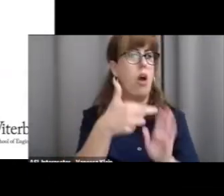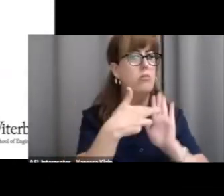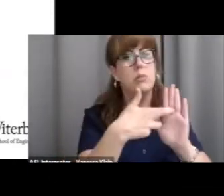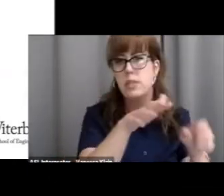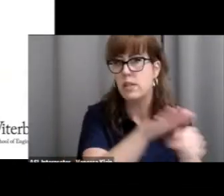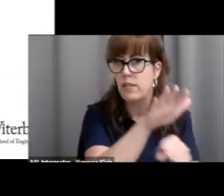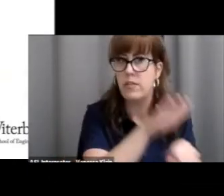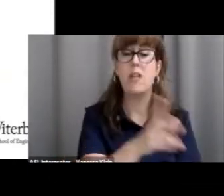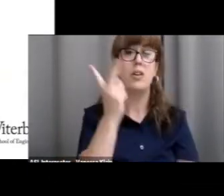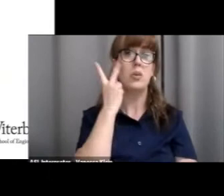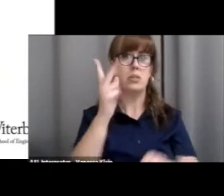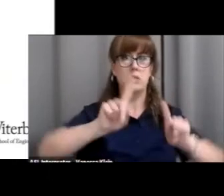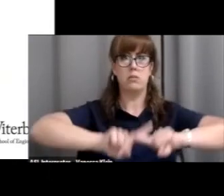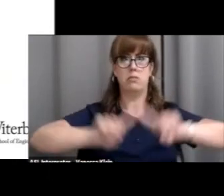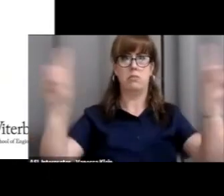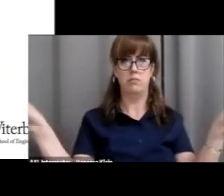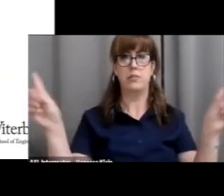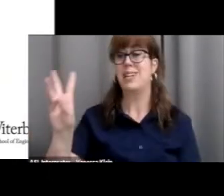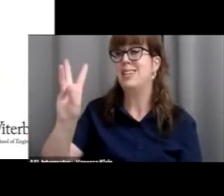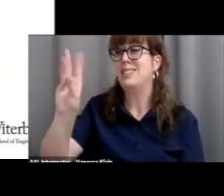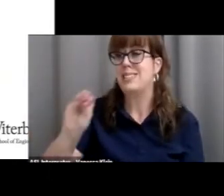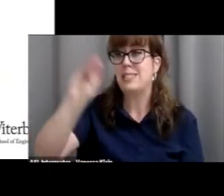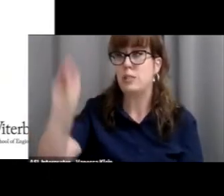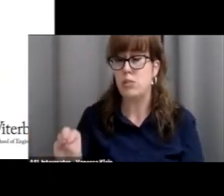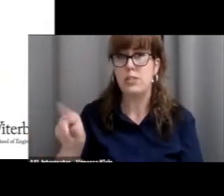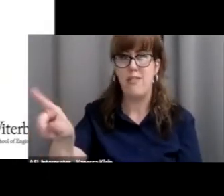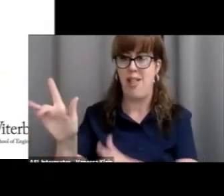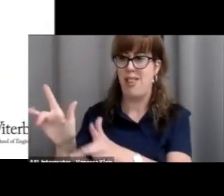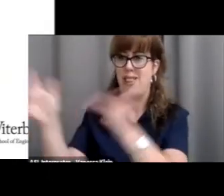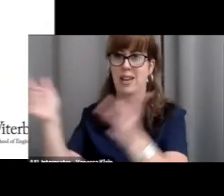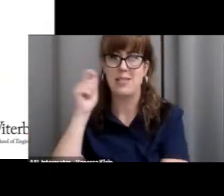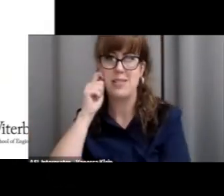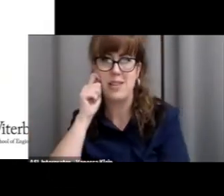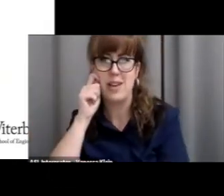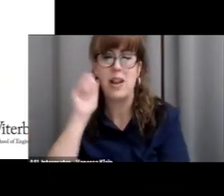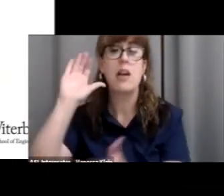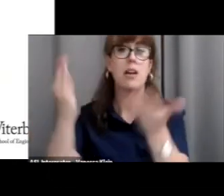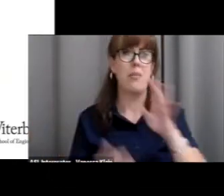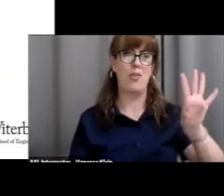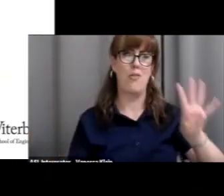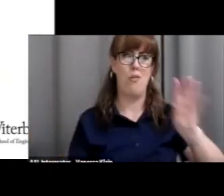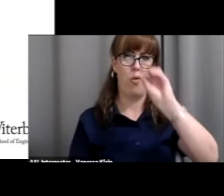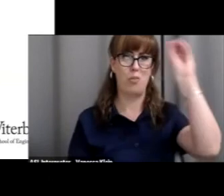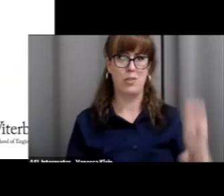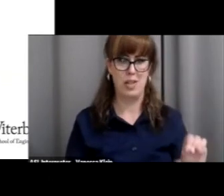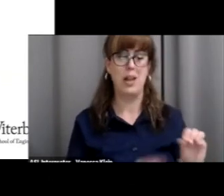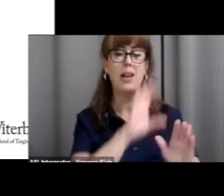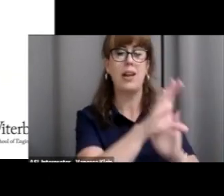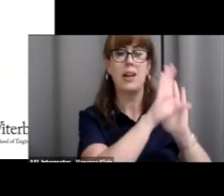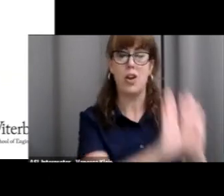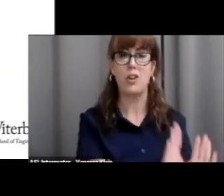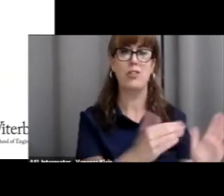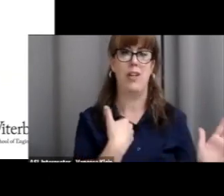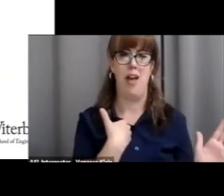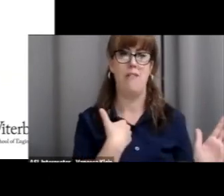contrast here. About 60% of those characters featured have light skin tone versus 4% of characters with dark